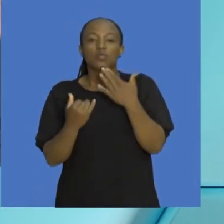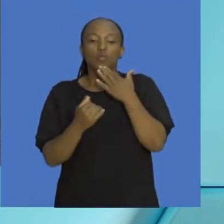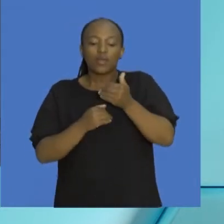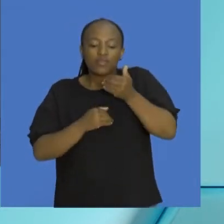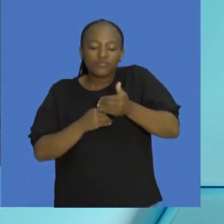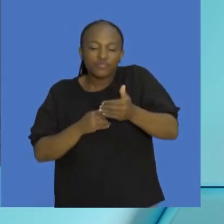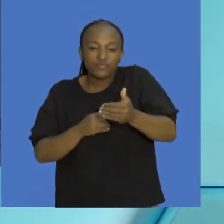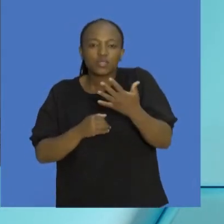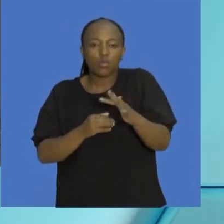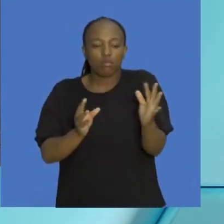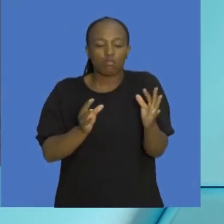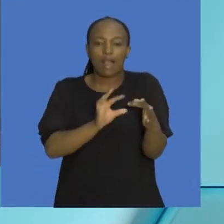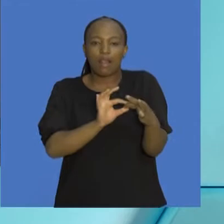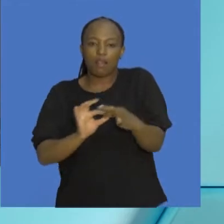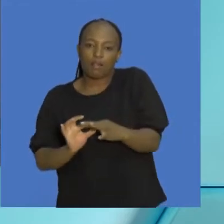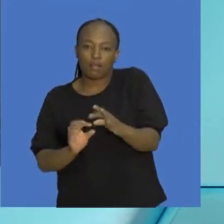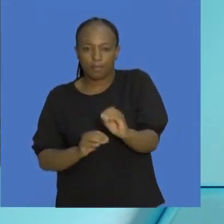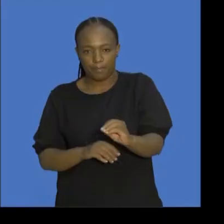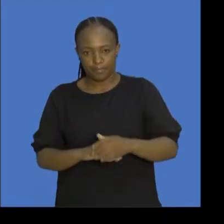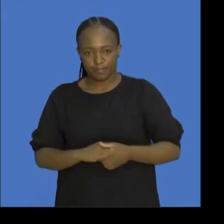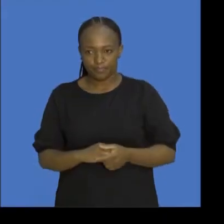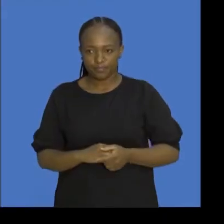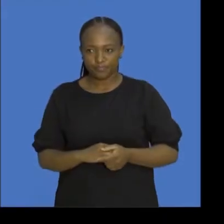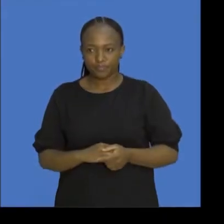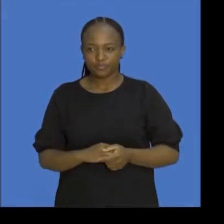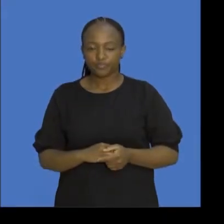they go in hand to hand together.